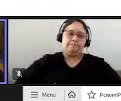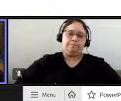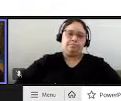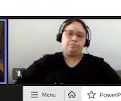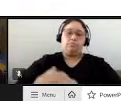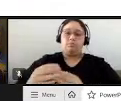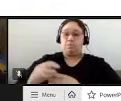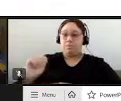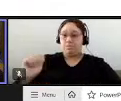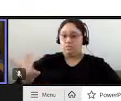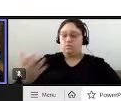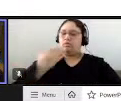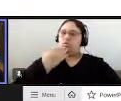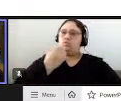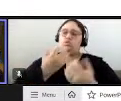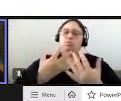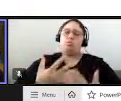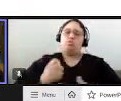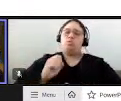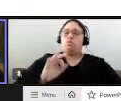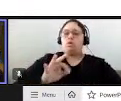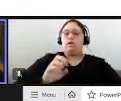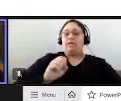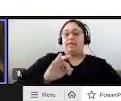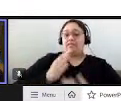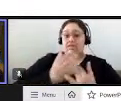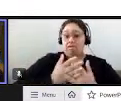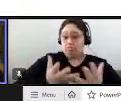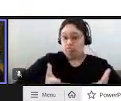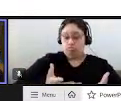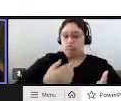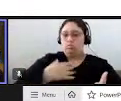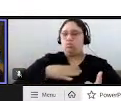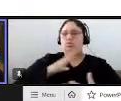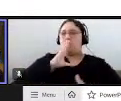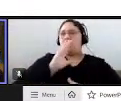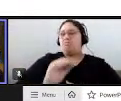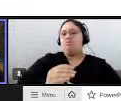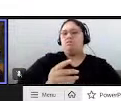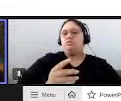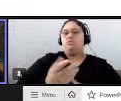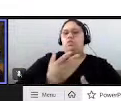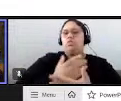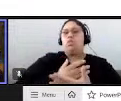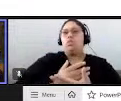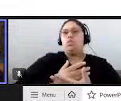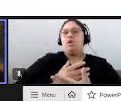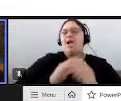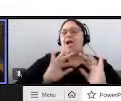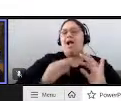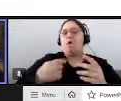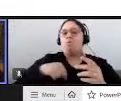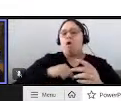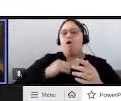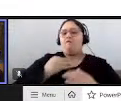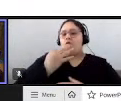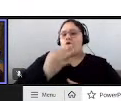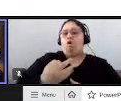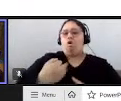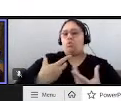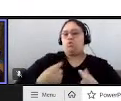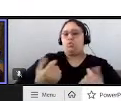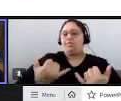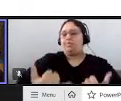Member Maseko. Thank you very much. If that's the case, I just want to find out, Chair, that how are we doing it